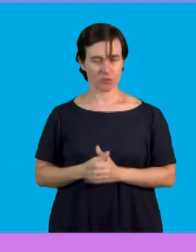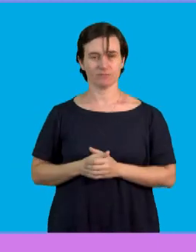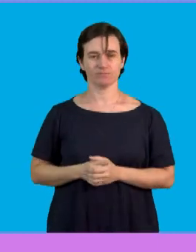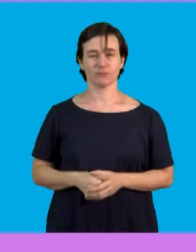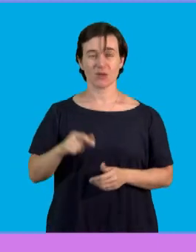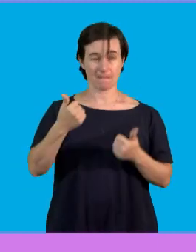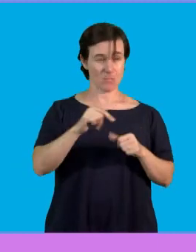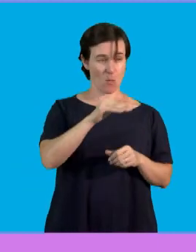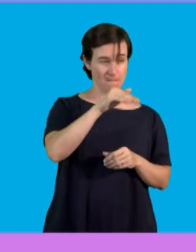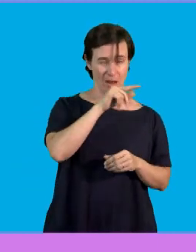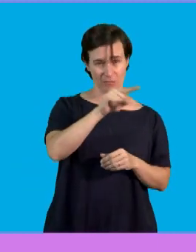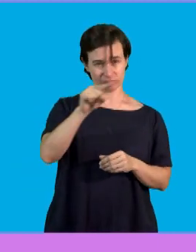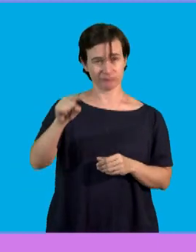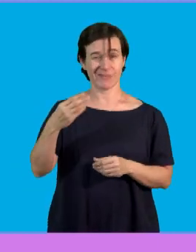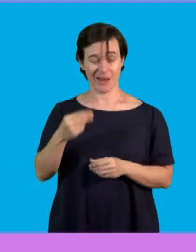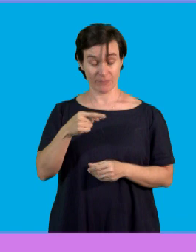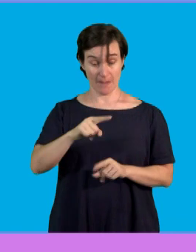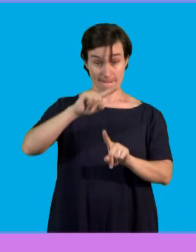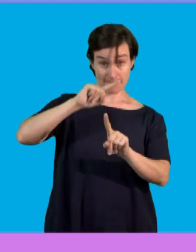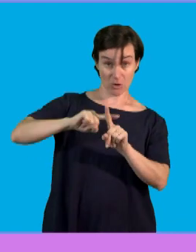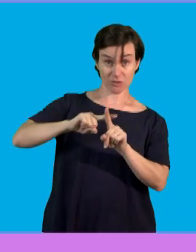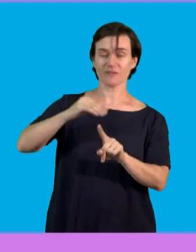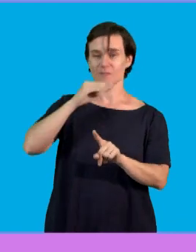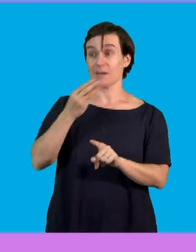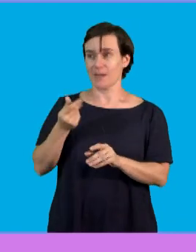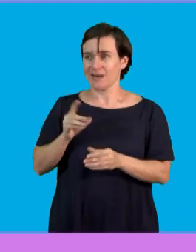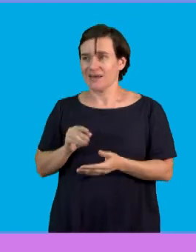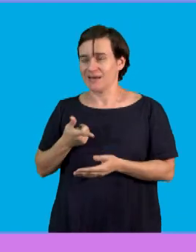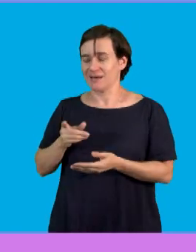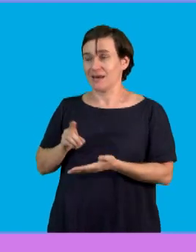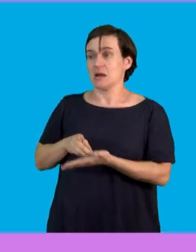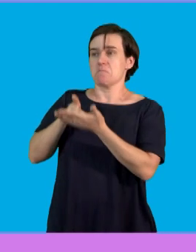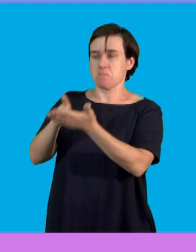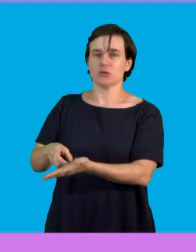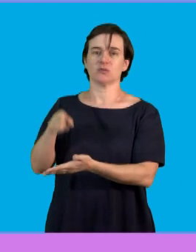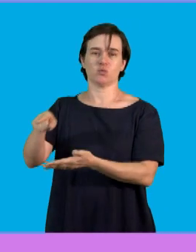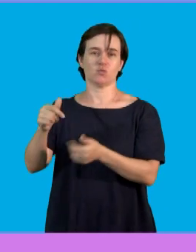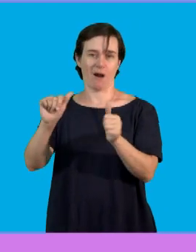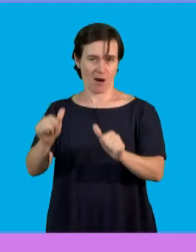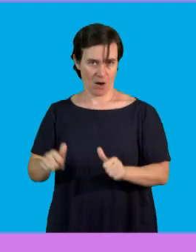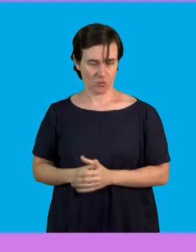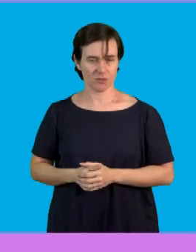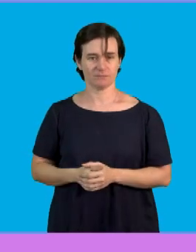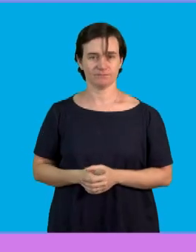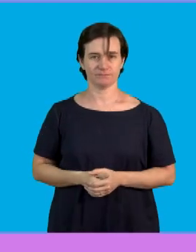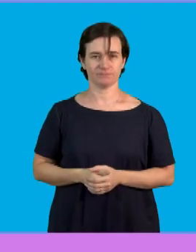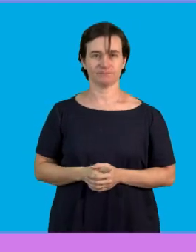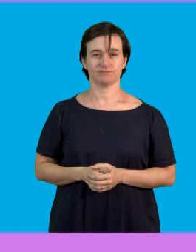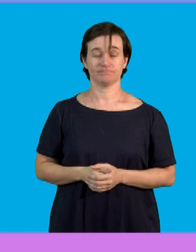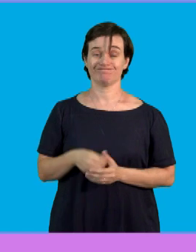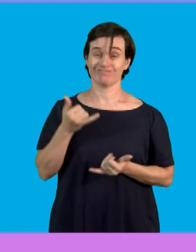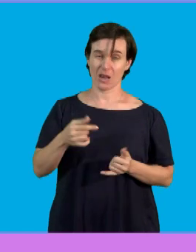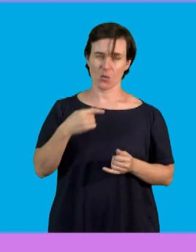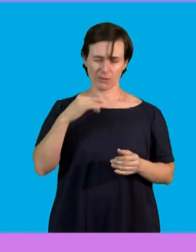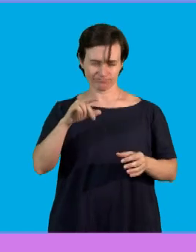you will see that by a positive sign, meaning there's money being added into your account. And now we are going to be